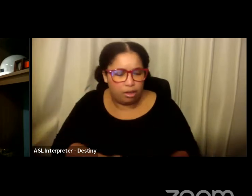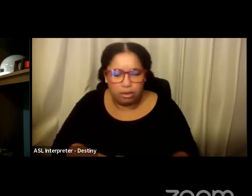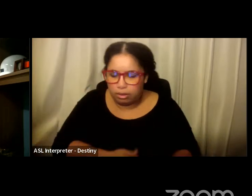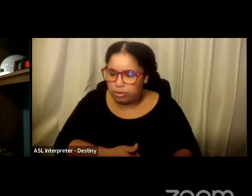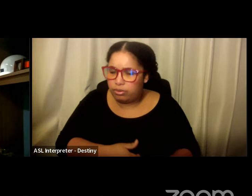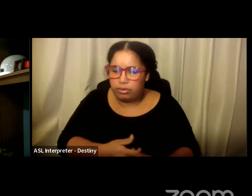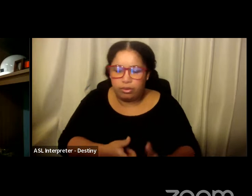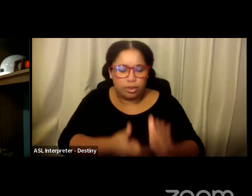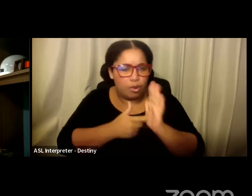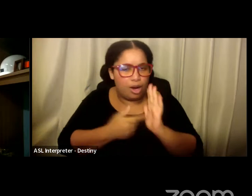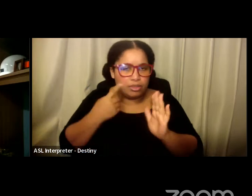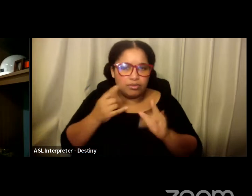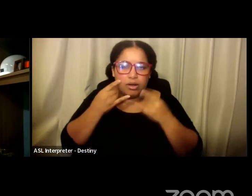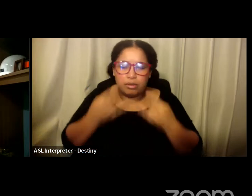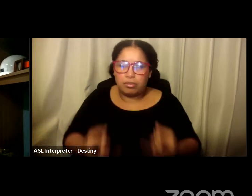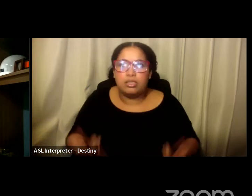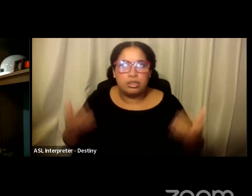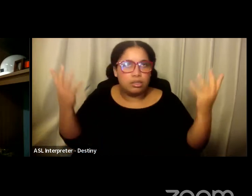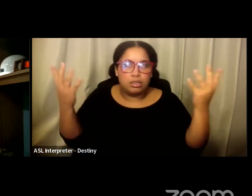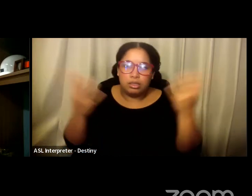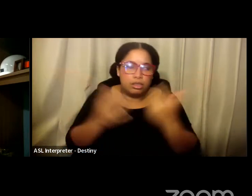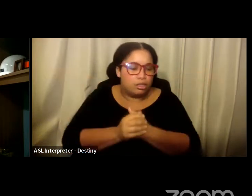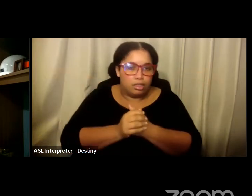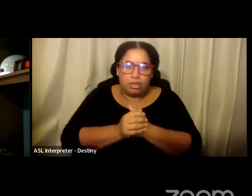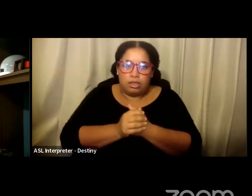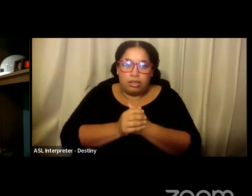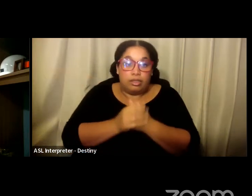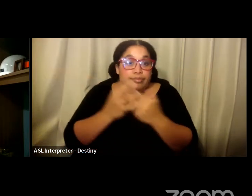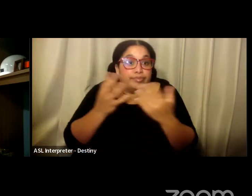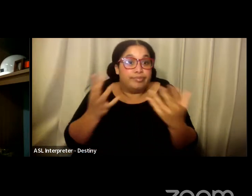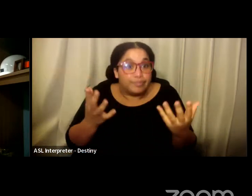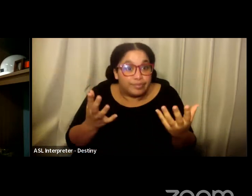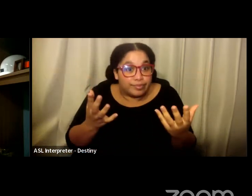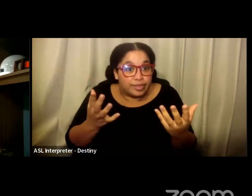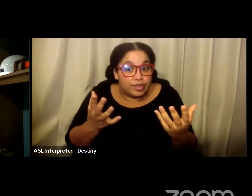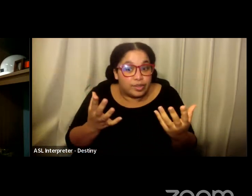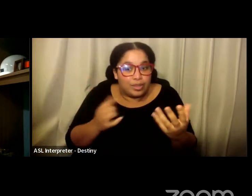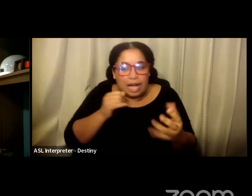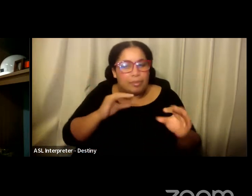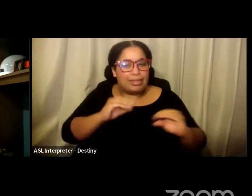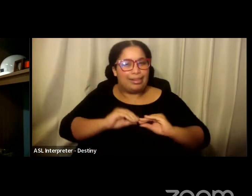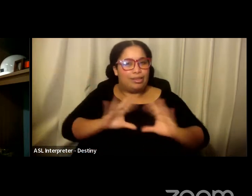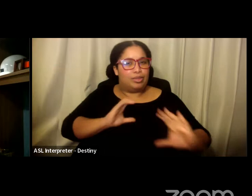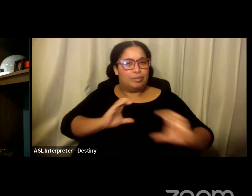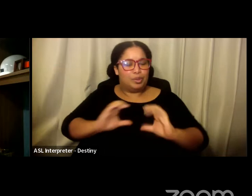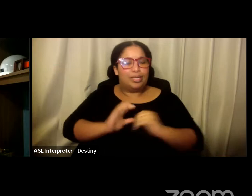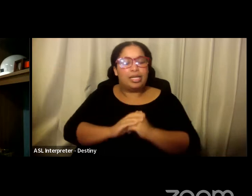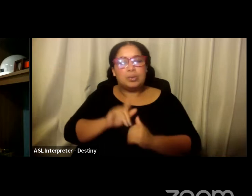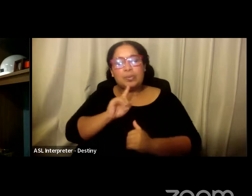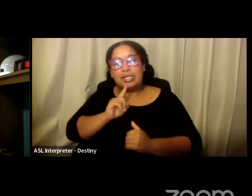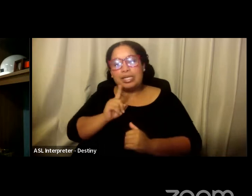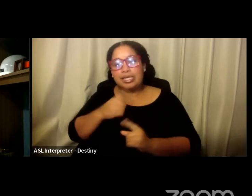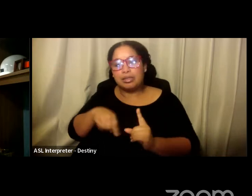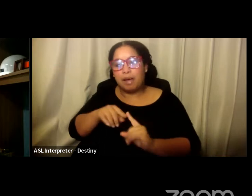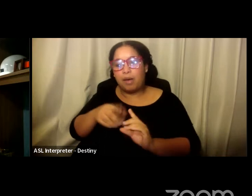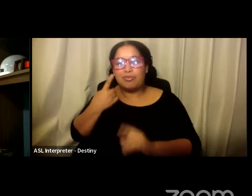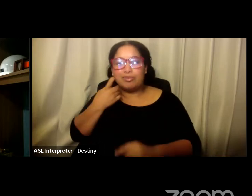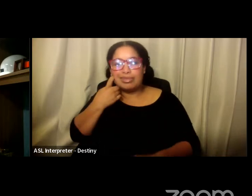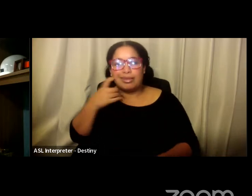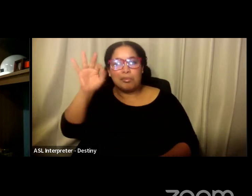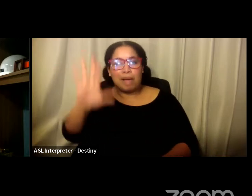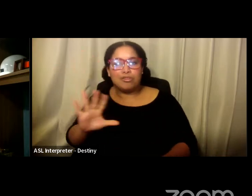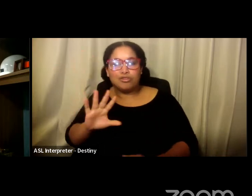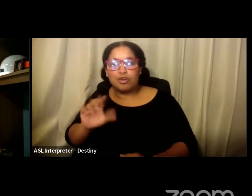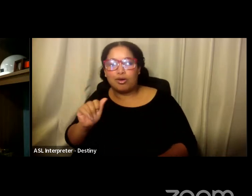for unmasking. And so I guess it sort of pulls on a little bit of what Pastor Arlene was saying. It's like,